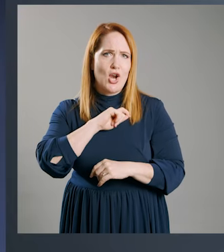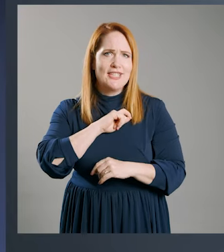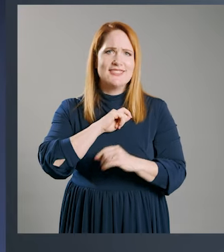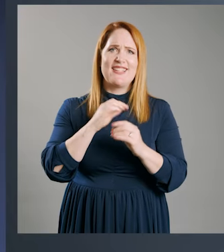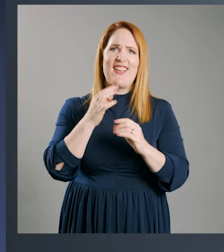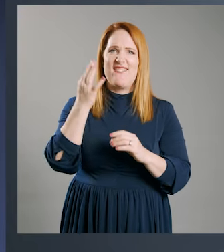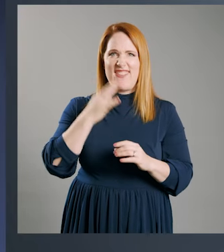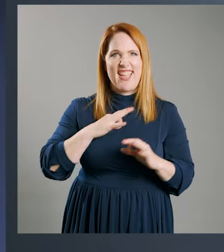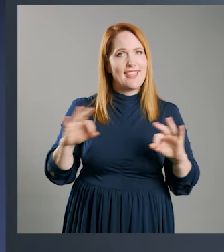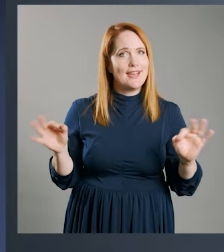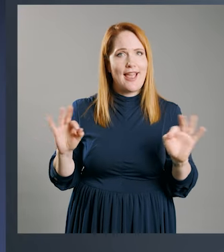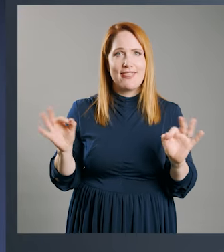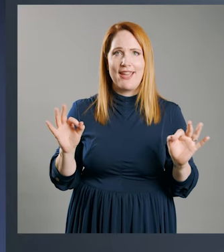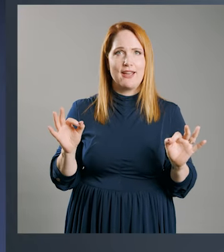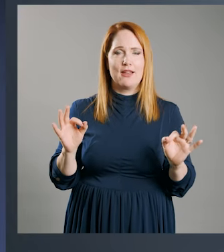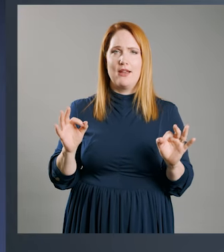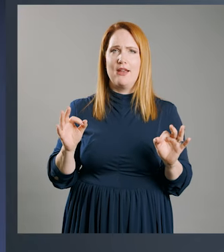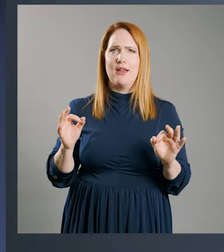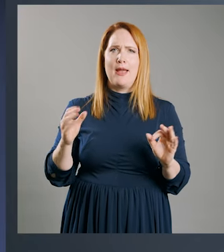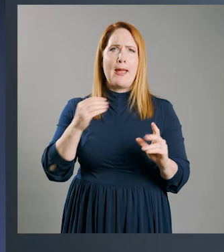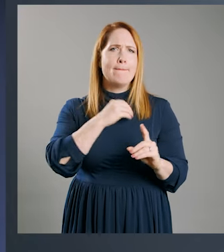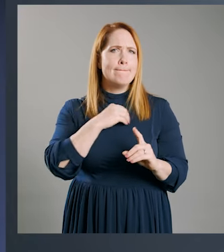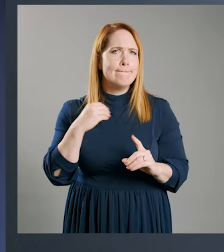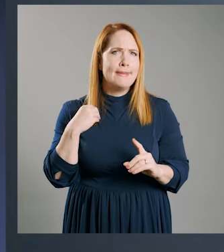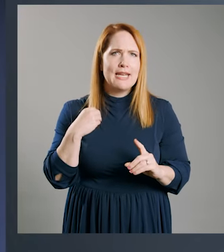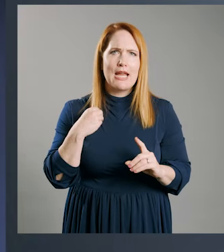put their faith in other than Jesus. They don't have